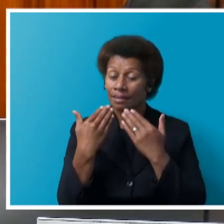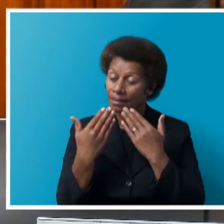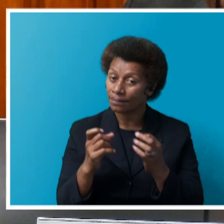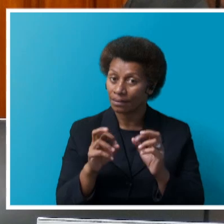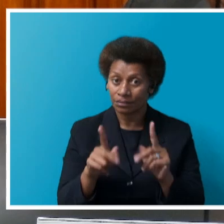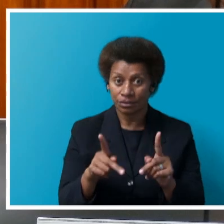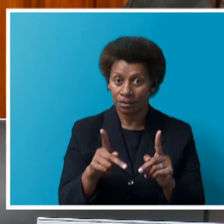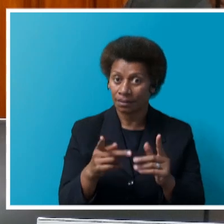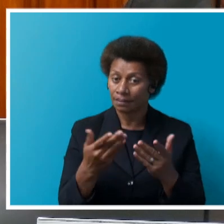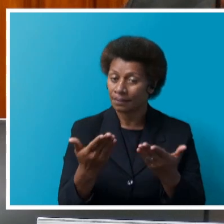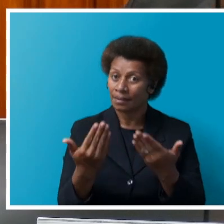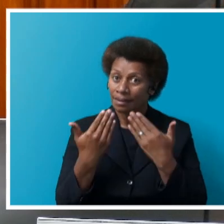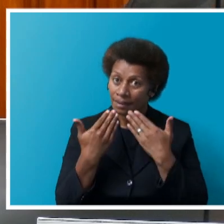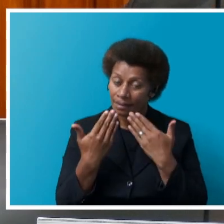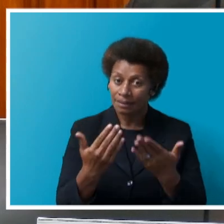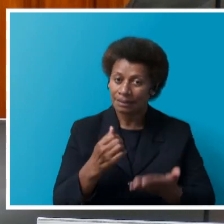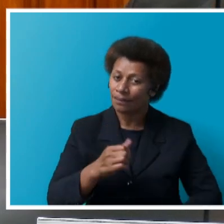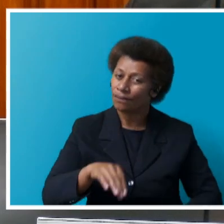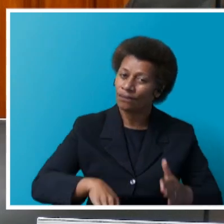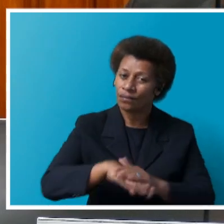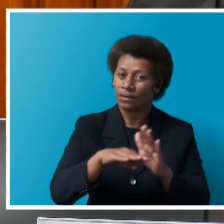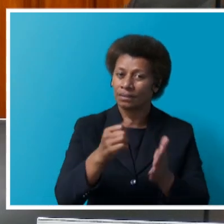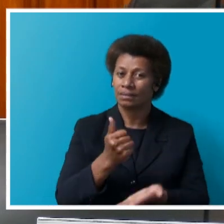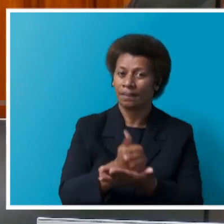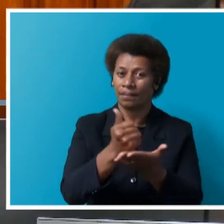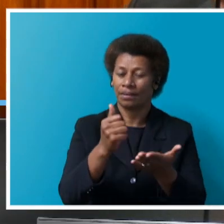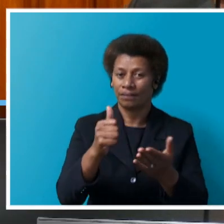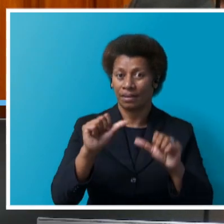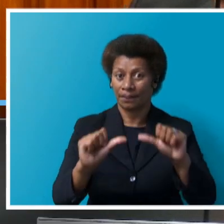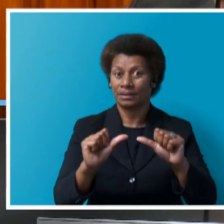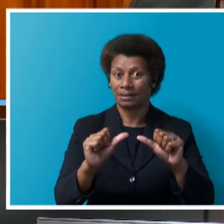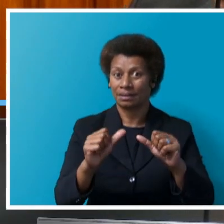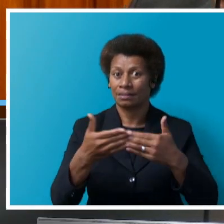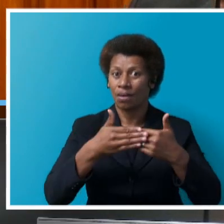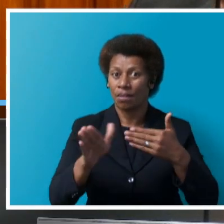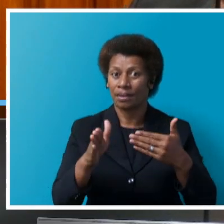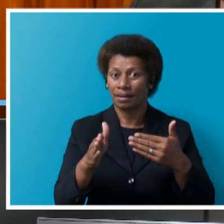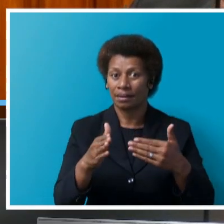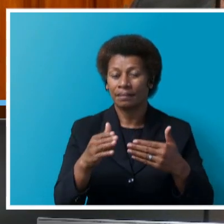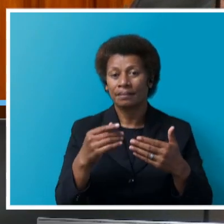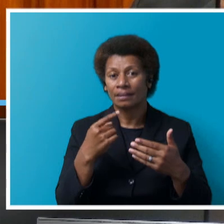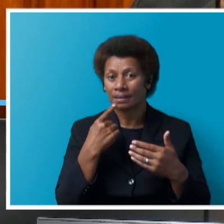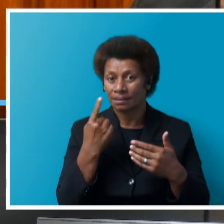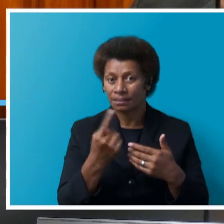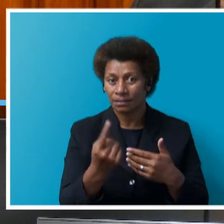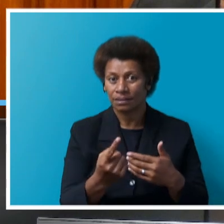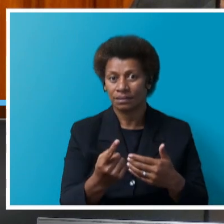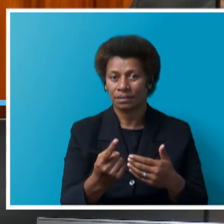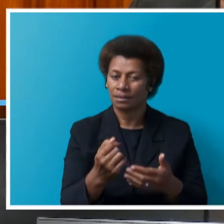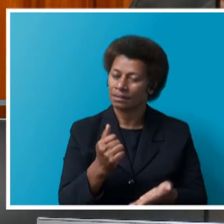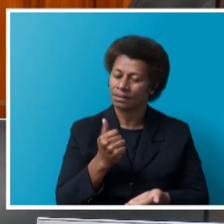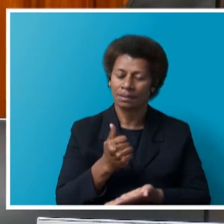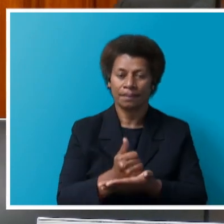fully supporting the framing, intent, and direction of His Excellency's opening address, of Parliament's opening address. I fully support